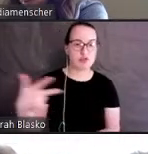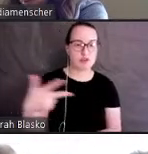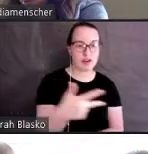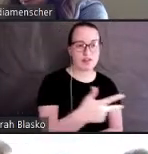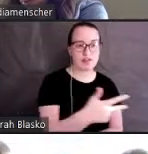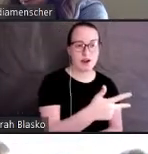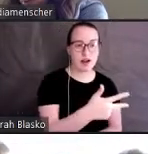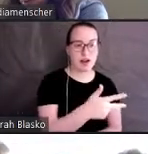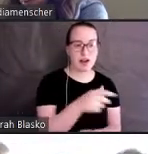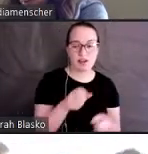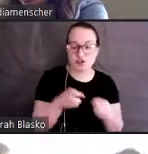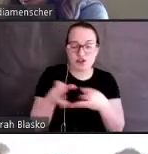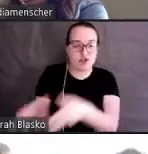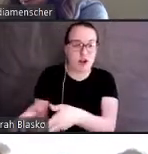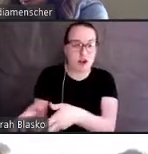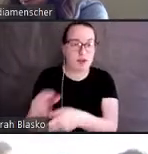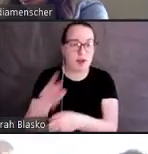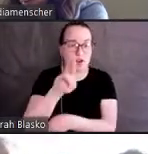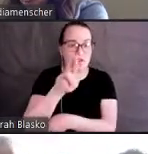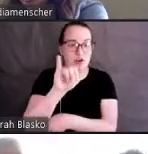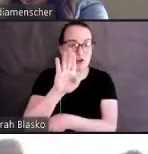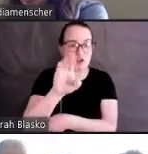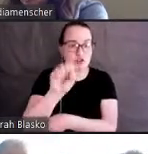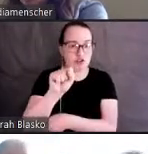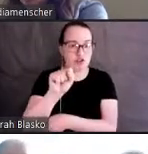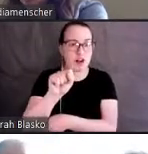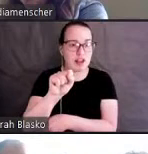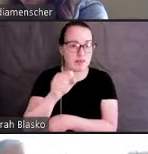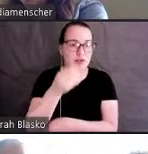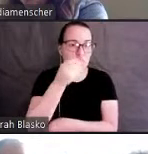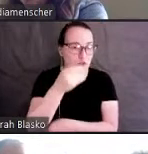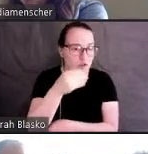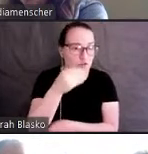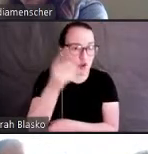for others who are going through COVID right now.